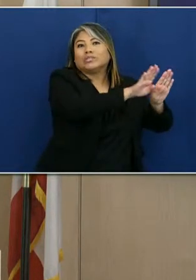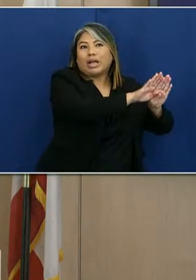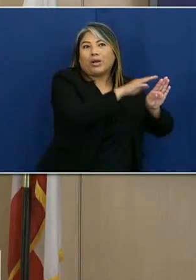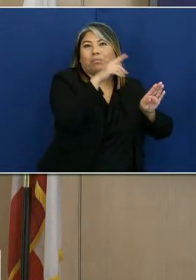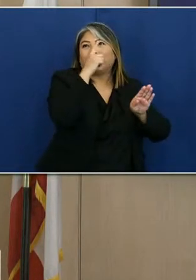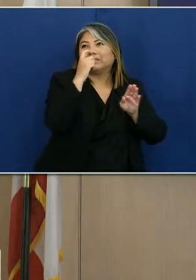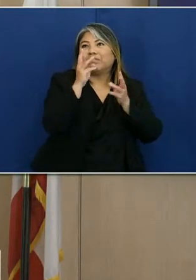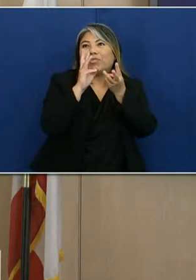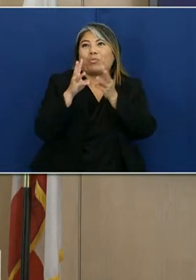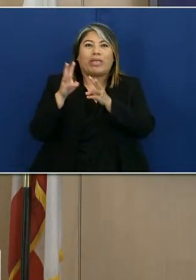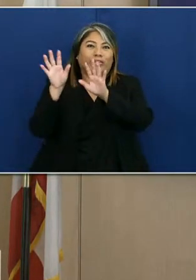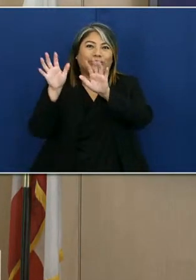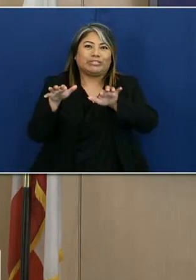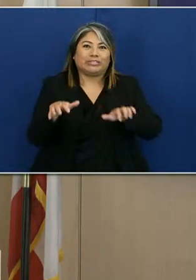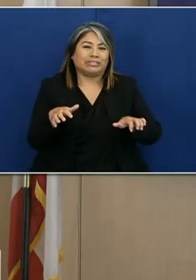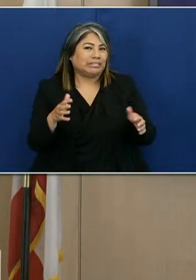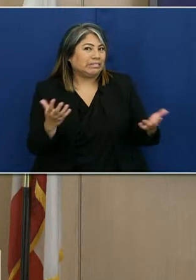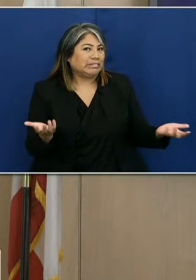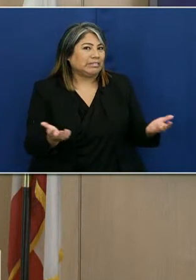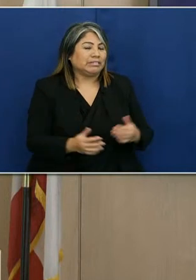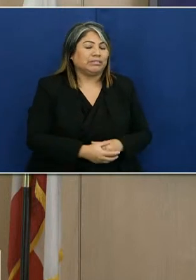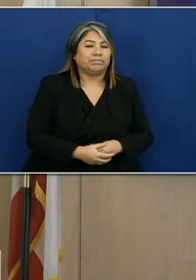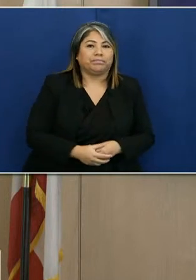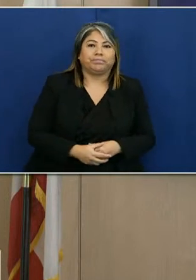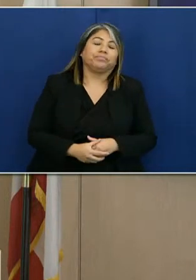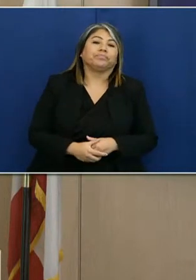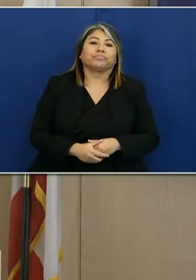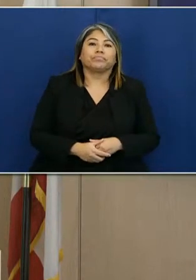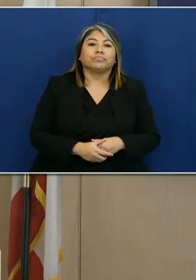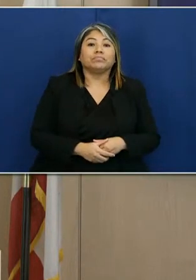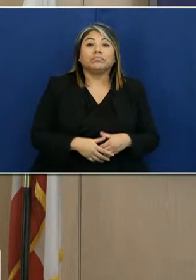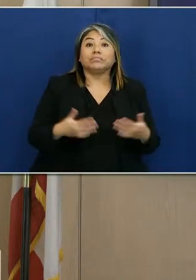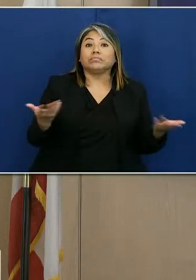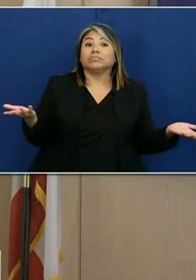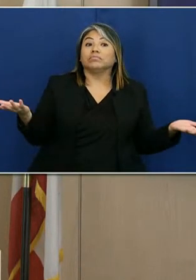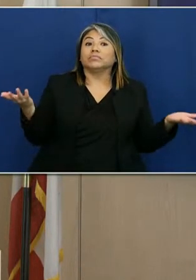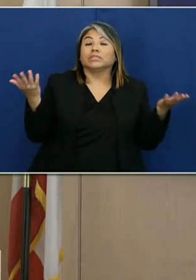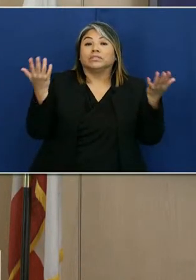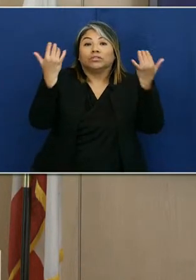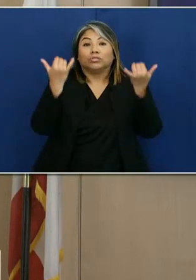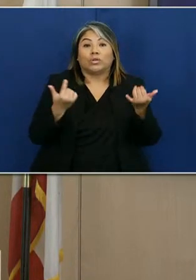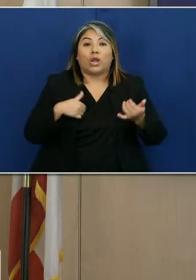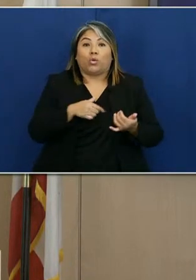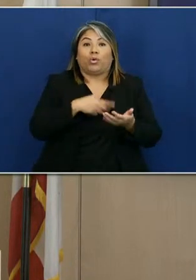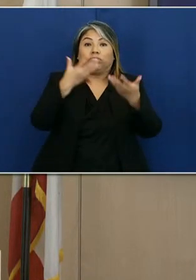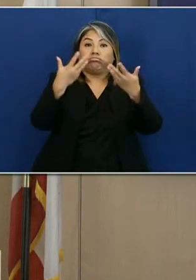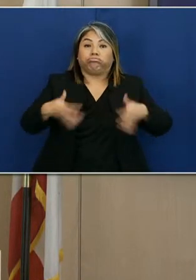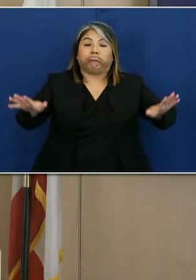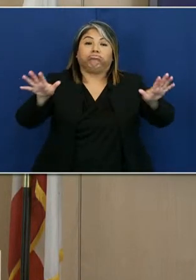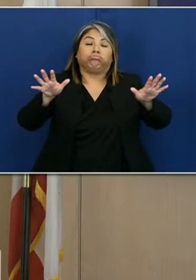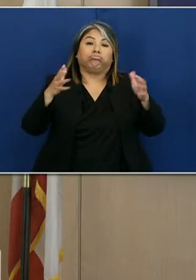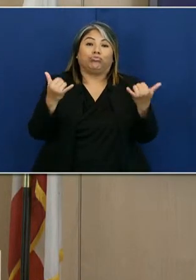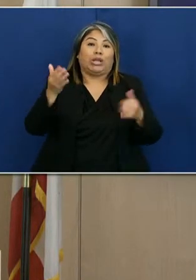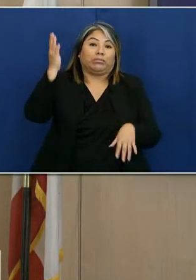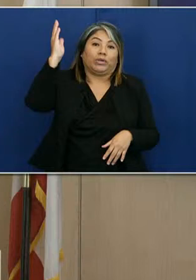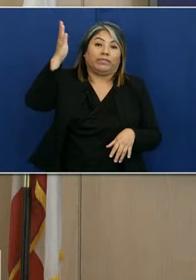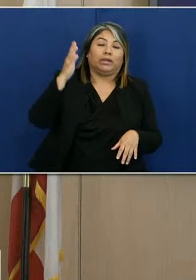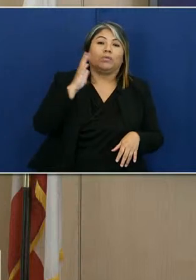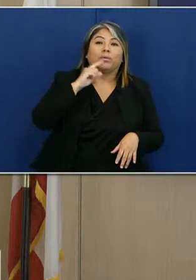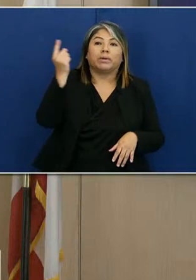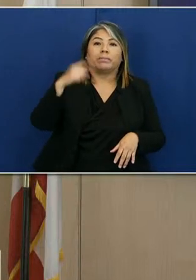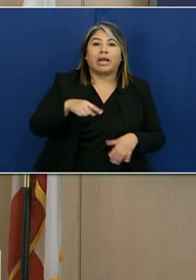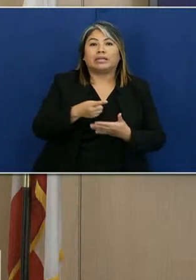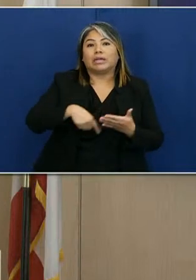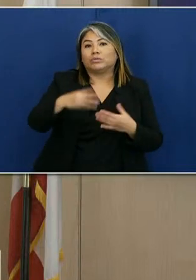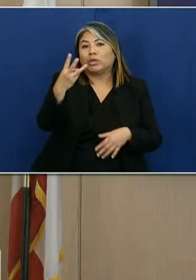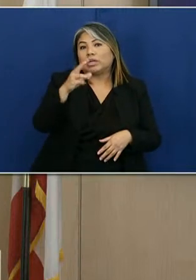the weather is not conducive to operating them. So with that, we will conclude the briefing for today. We'll be back here